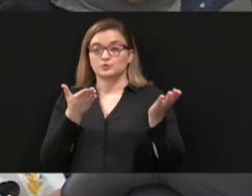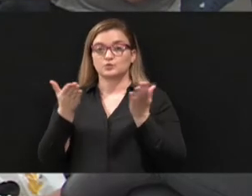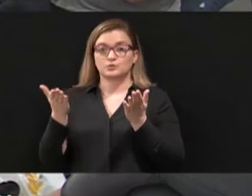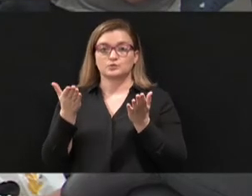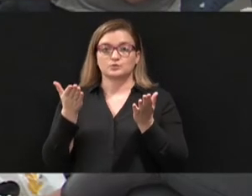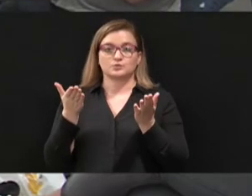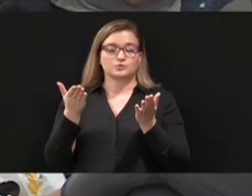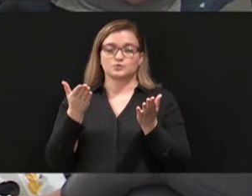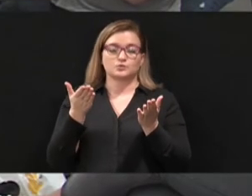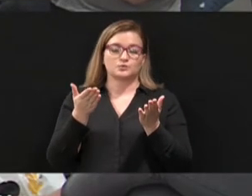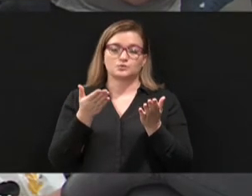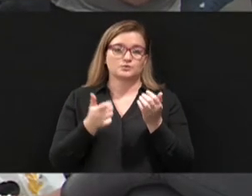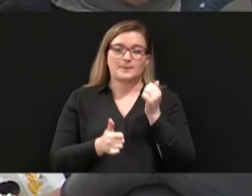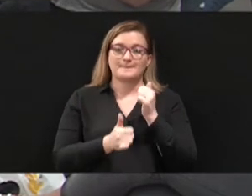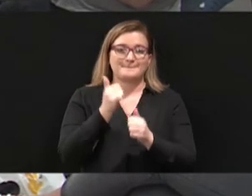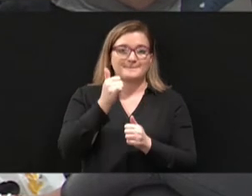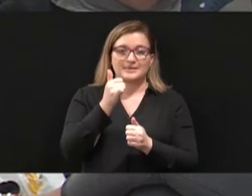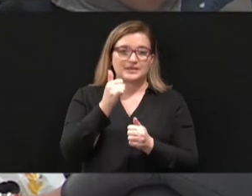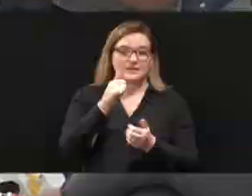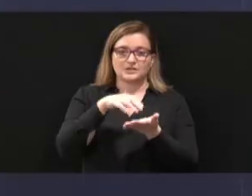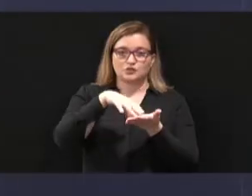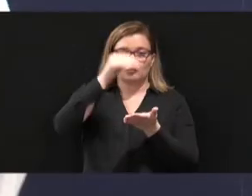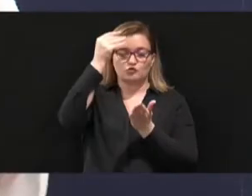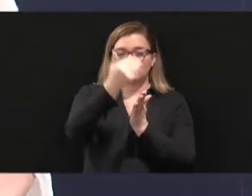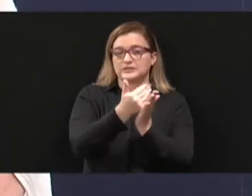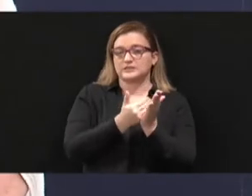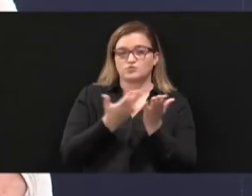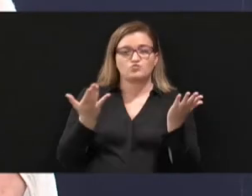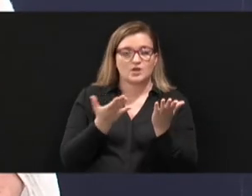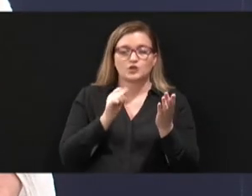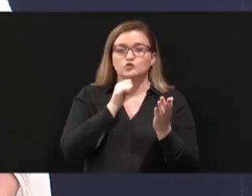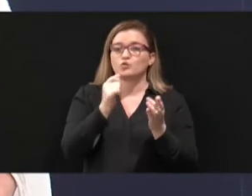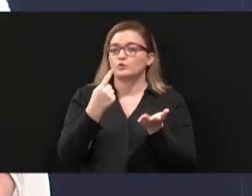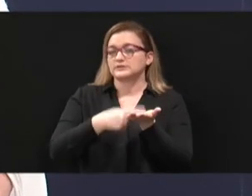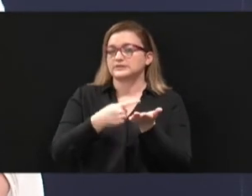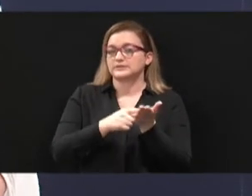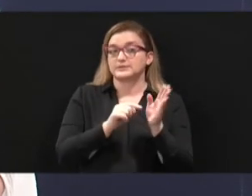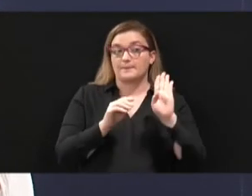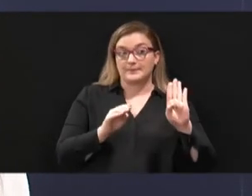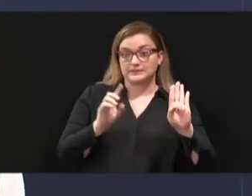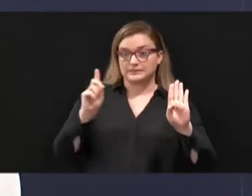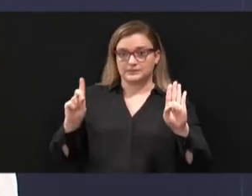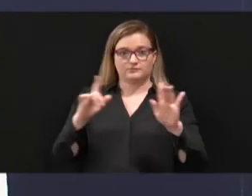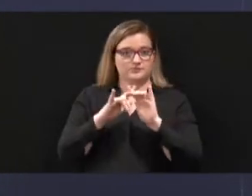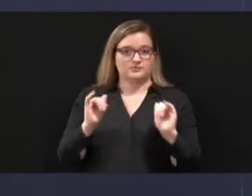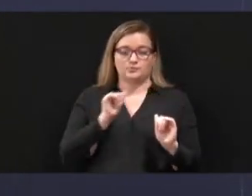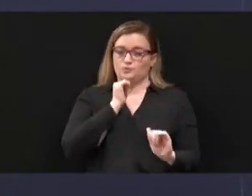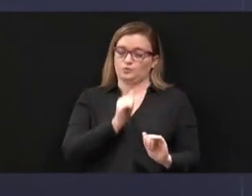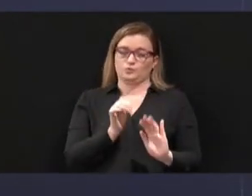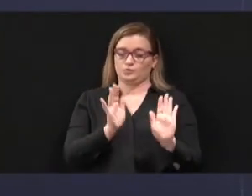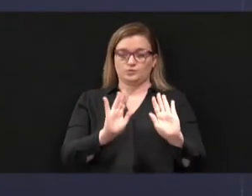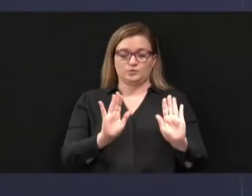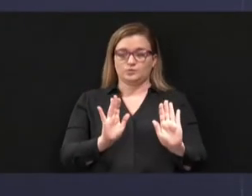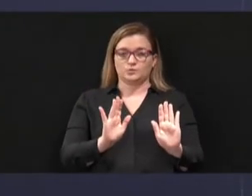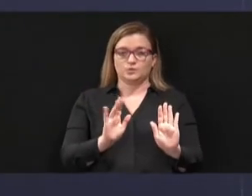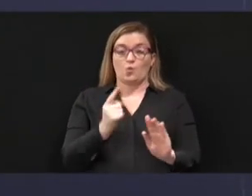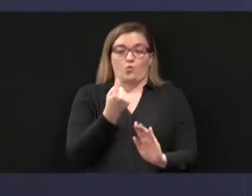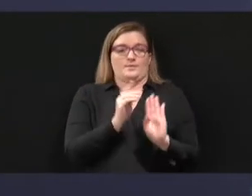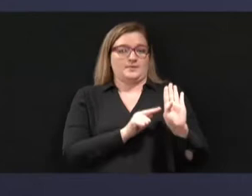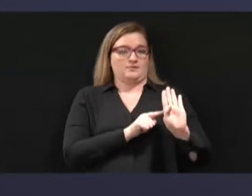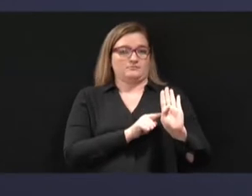talk about B's and D's, because then it all gets blah. Just talk about your B's, okay? All